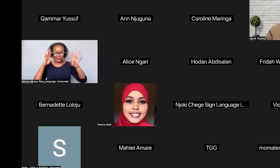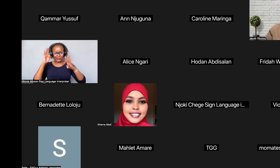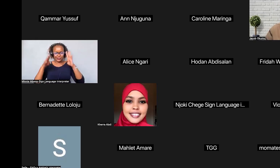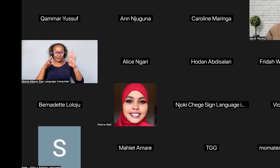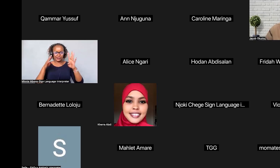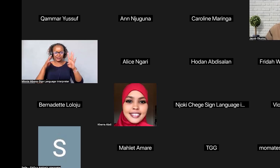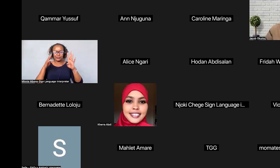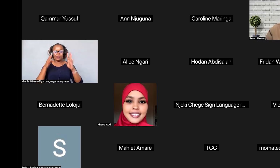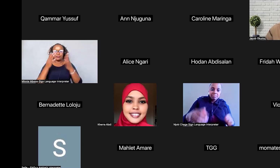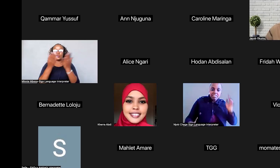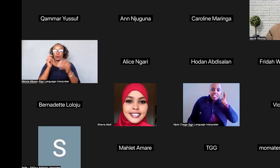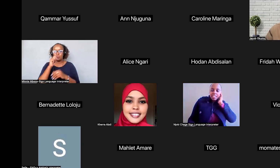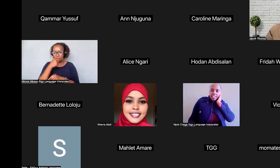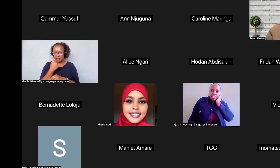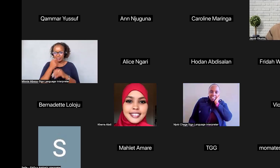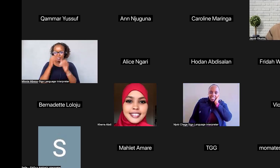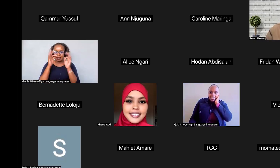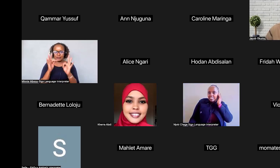You're muted in case you are